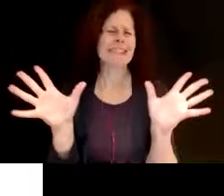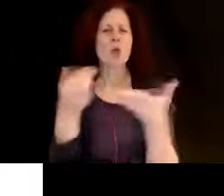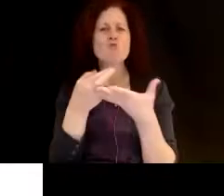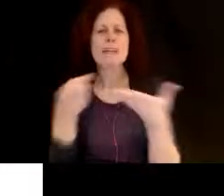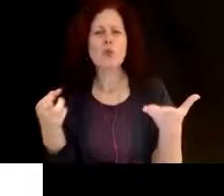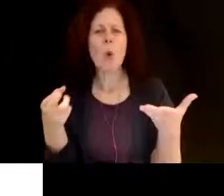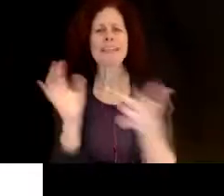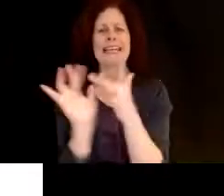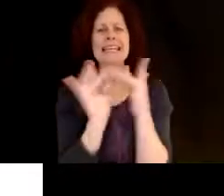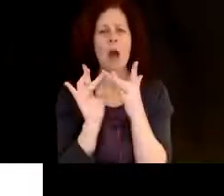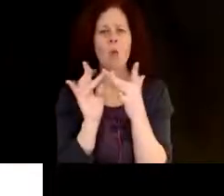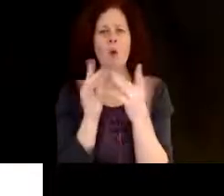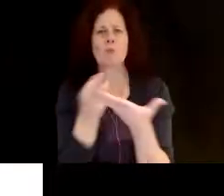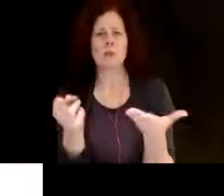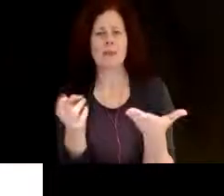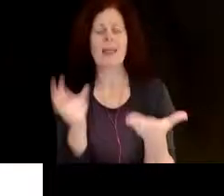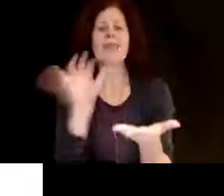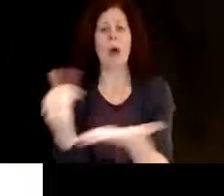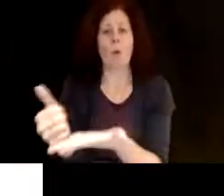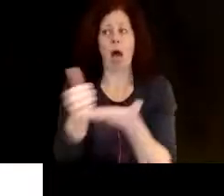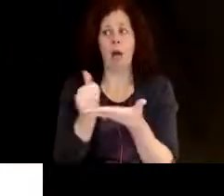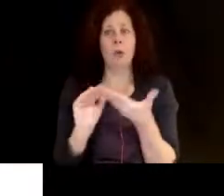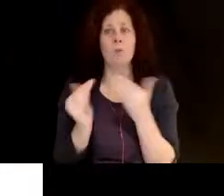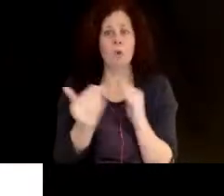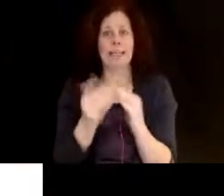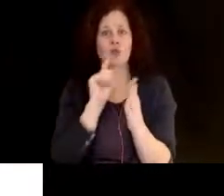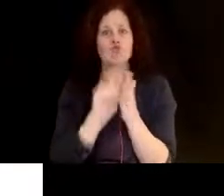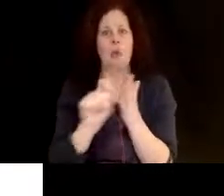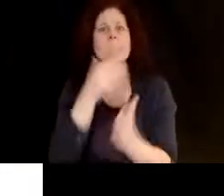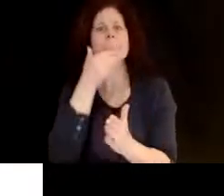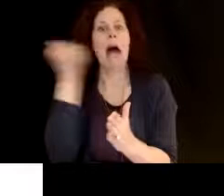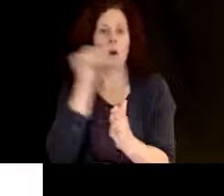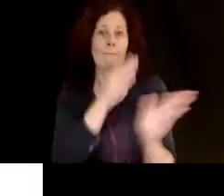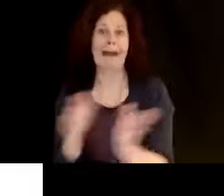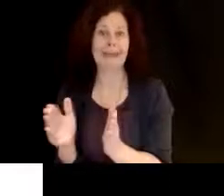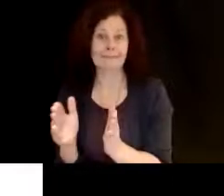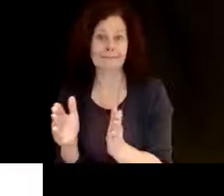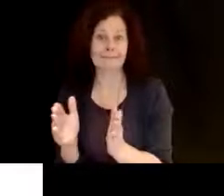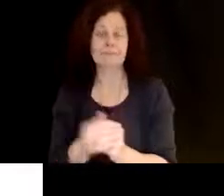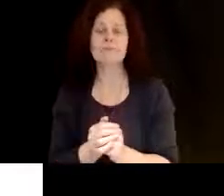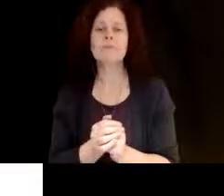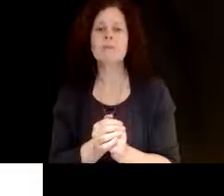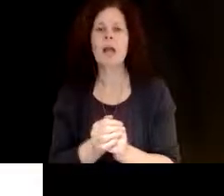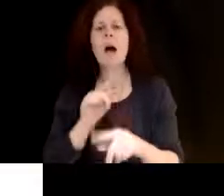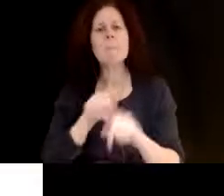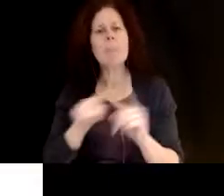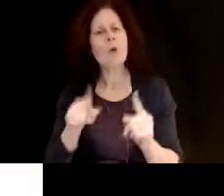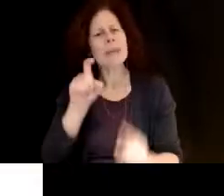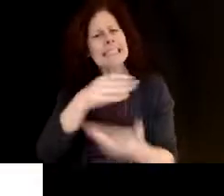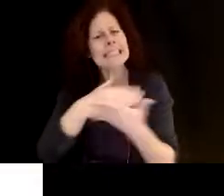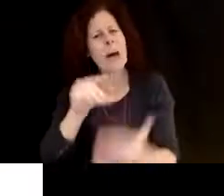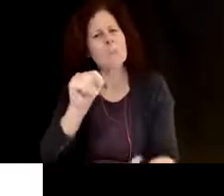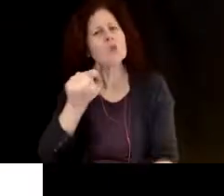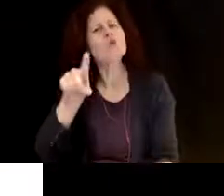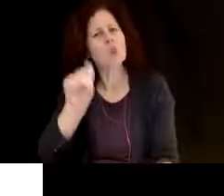help support communities in creating higher quality plans. But I think tools are needed to make that easier for